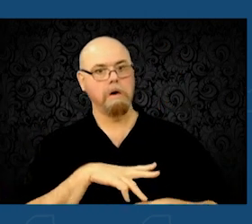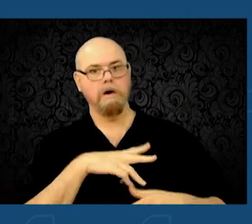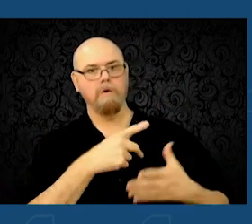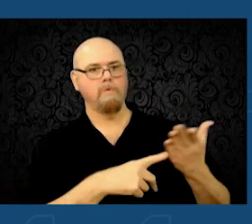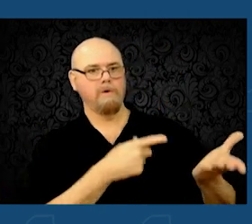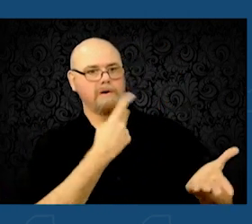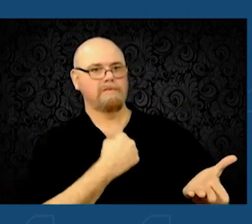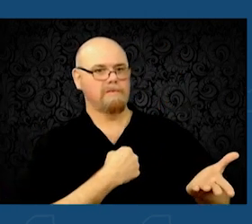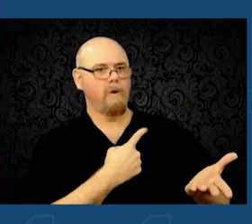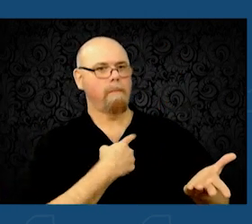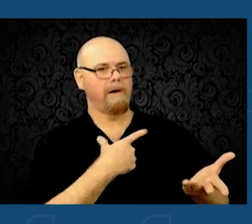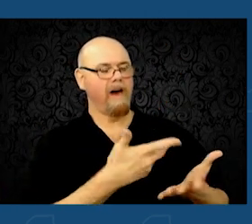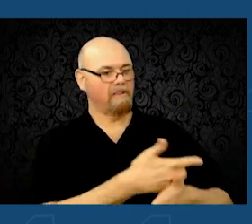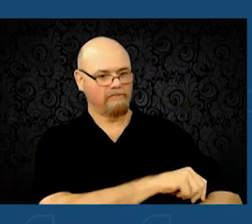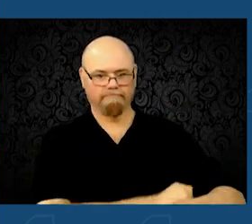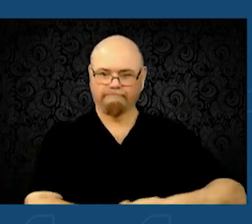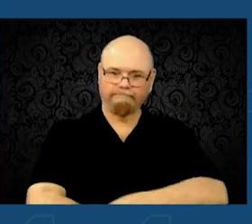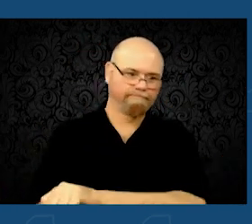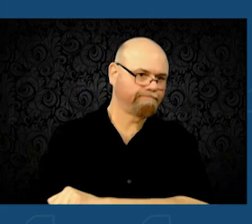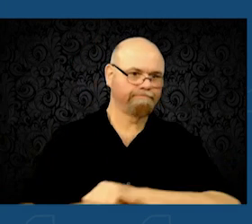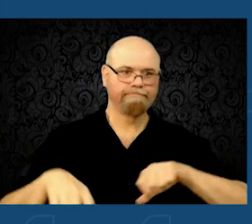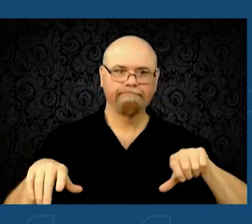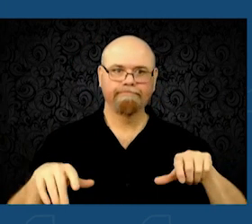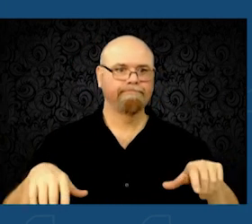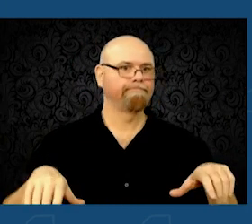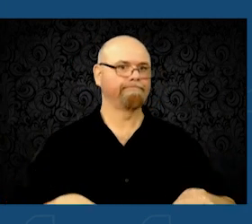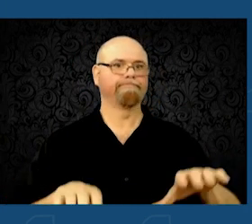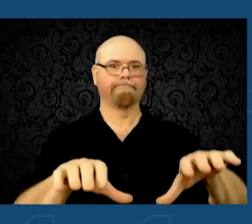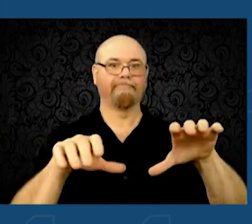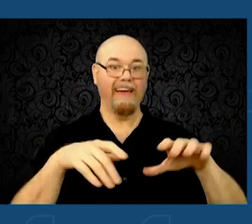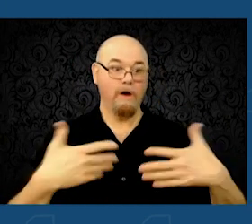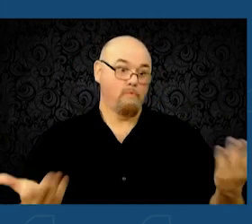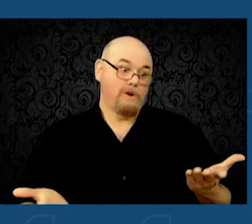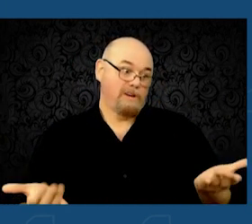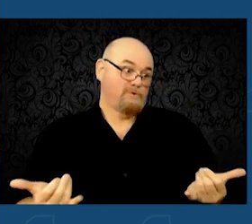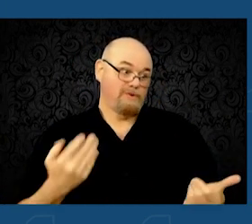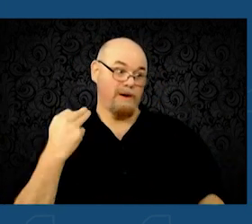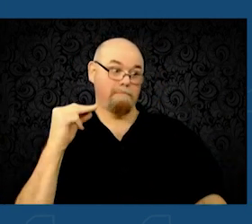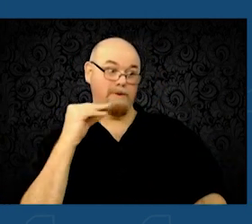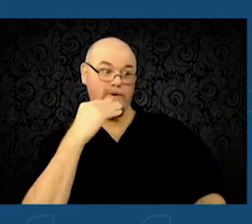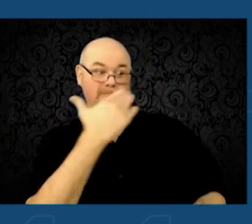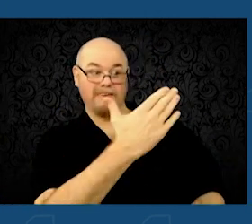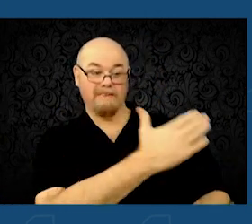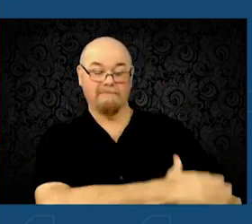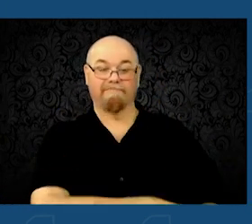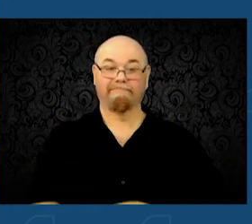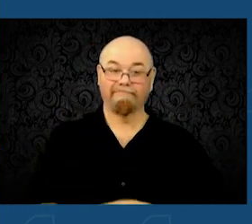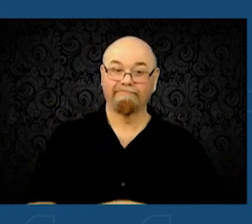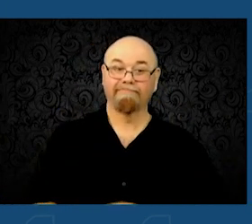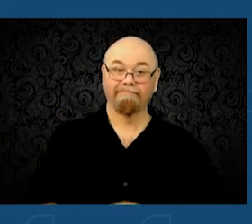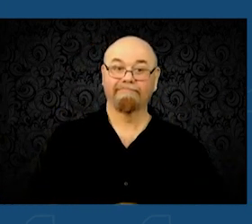I rolled up my sleeve, and we're here today, Mo. Thank you very much.